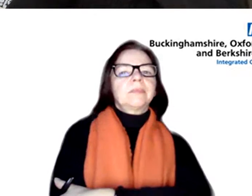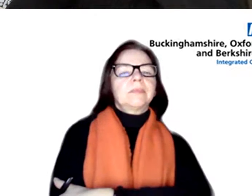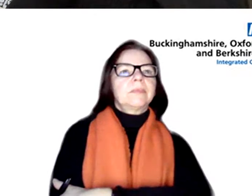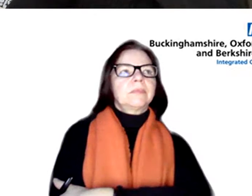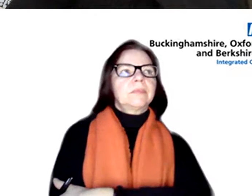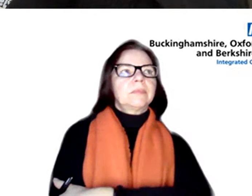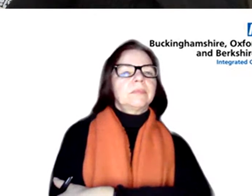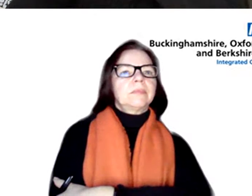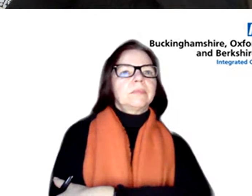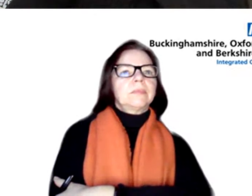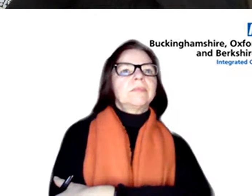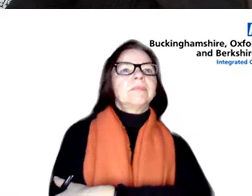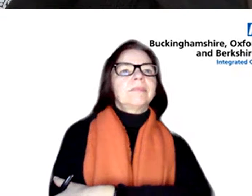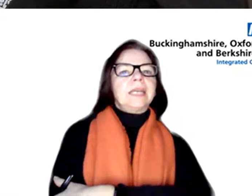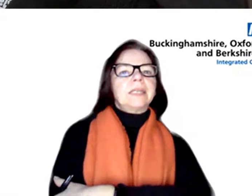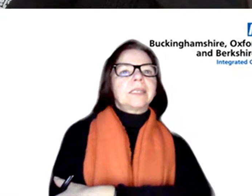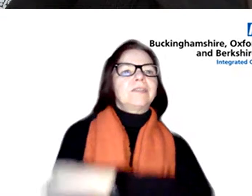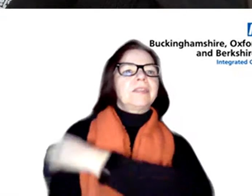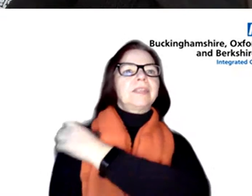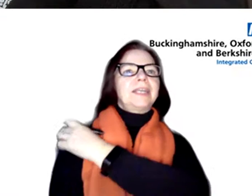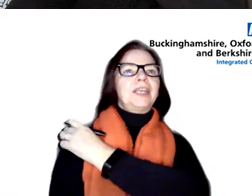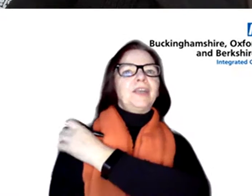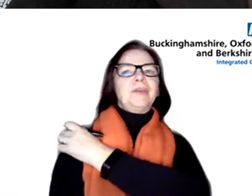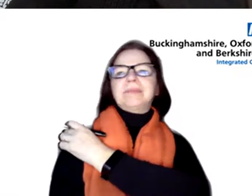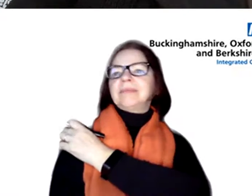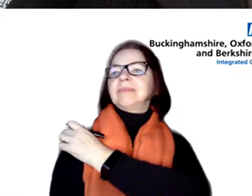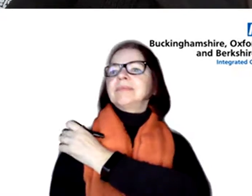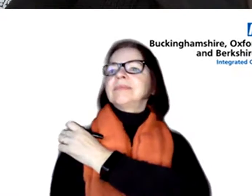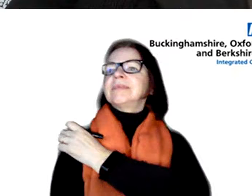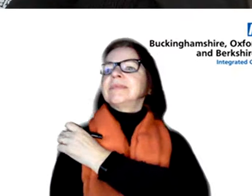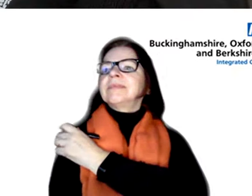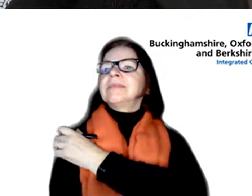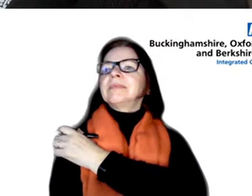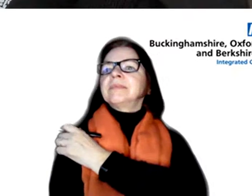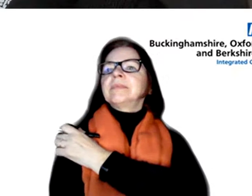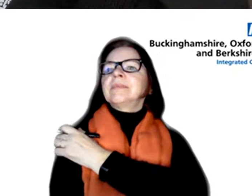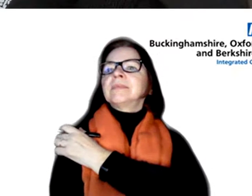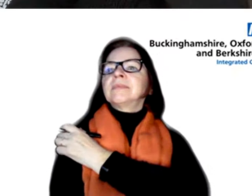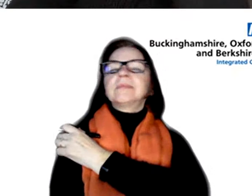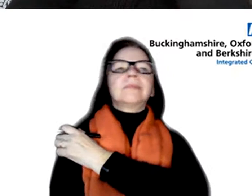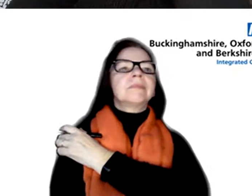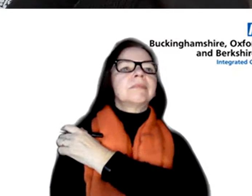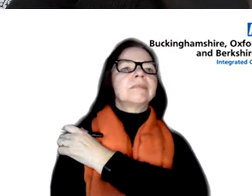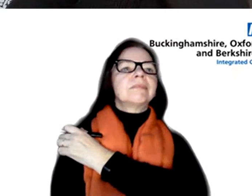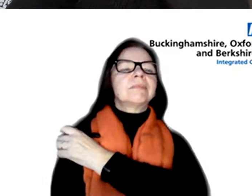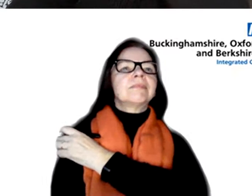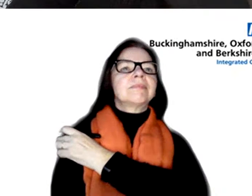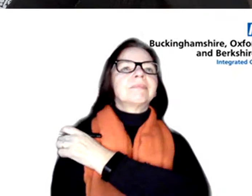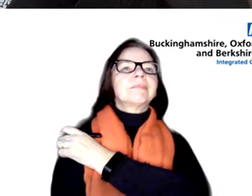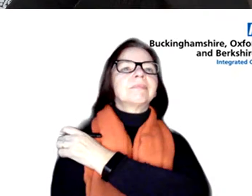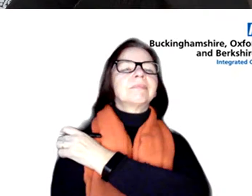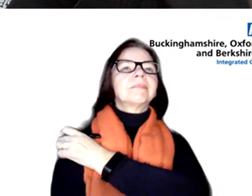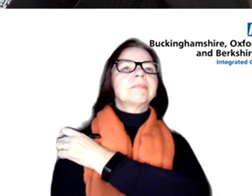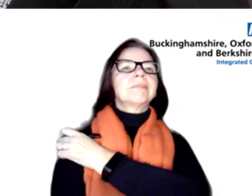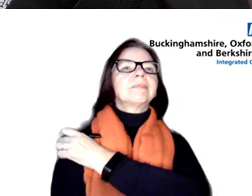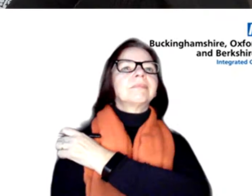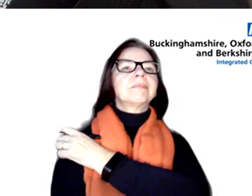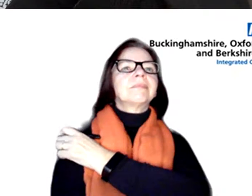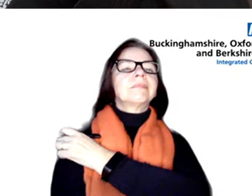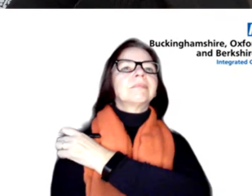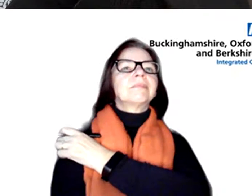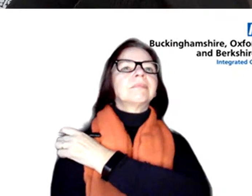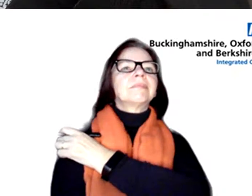of what to follow. Excellent, thank you. We've also got the 24